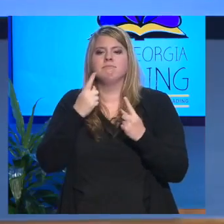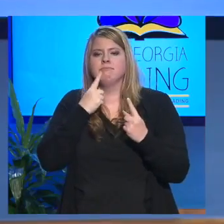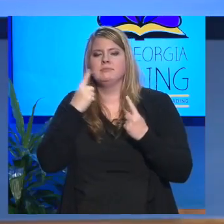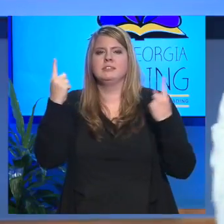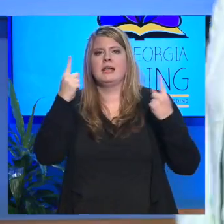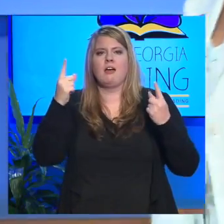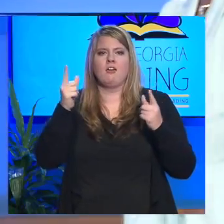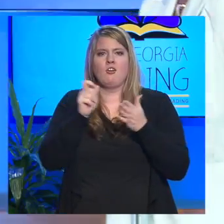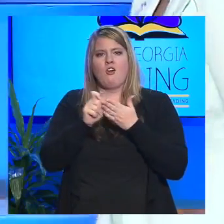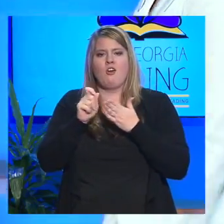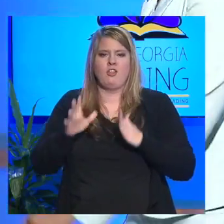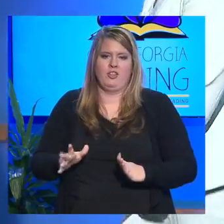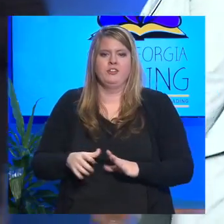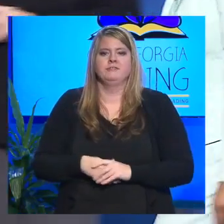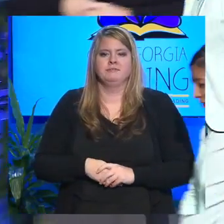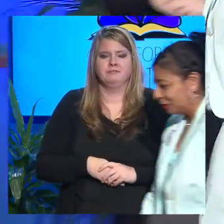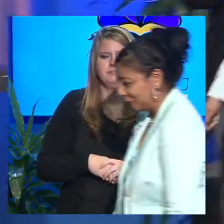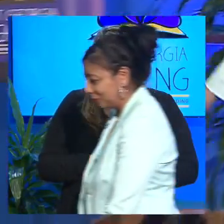storyteller.